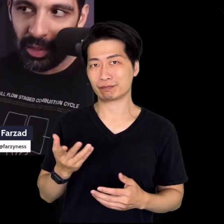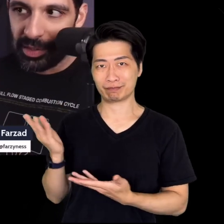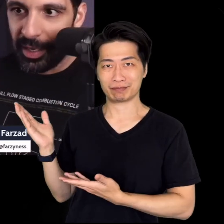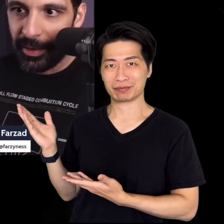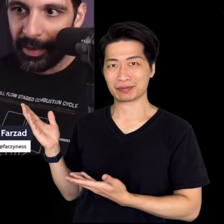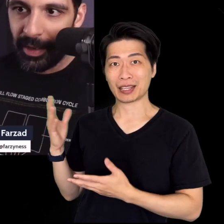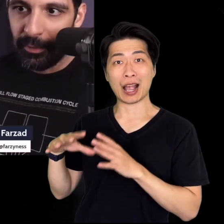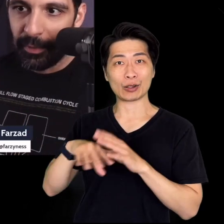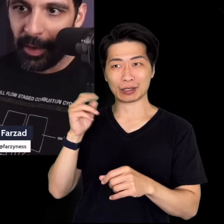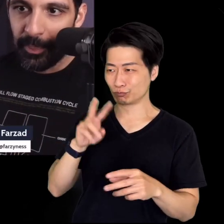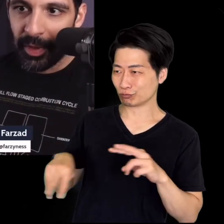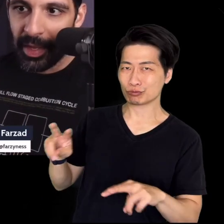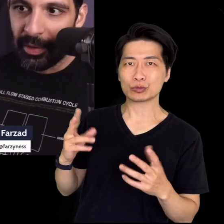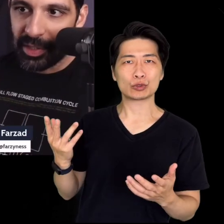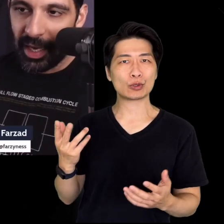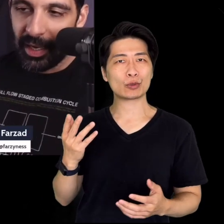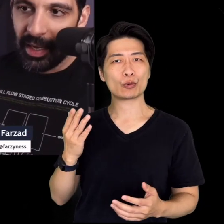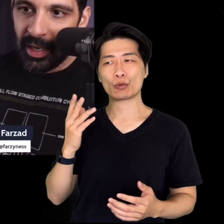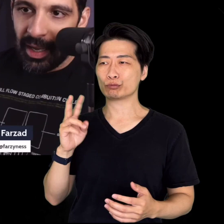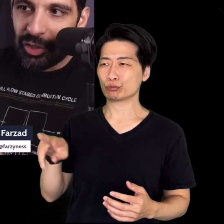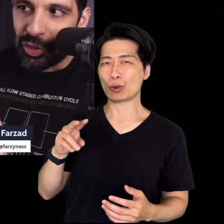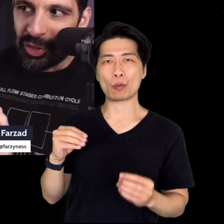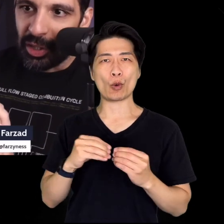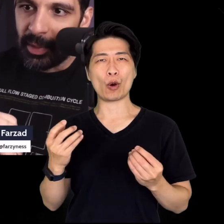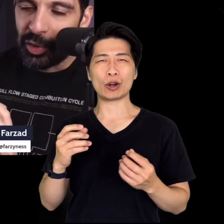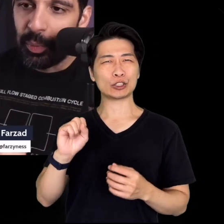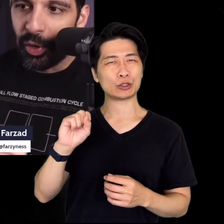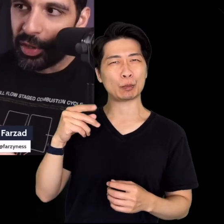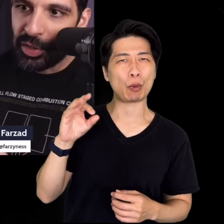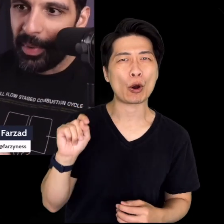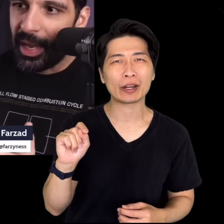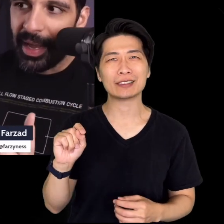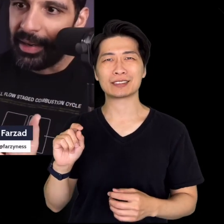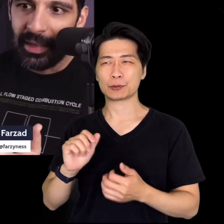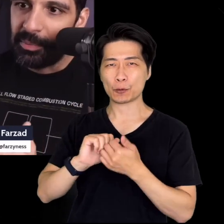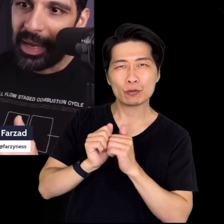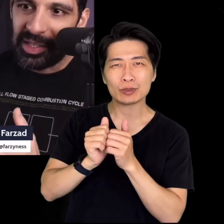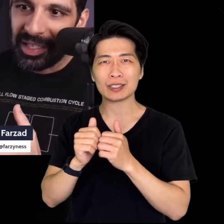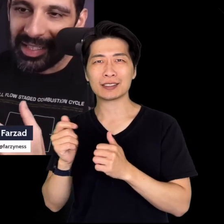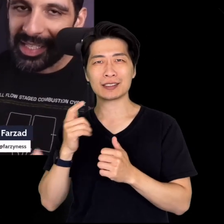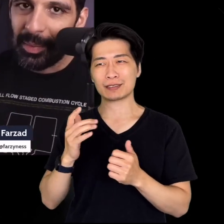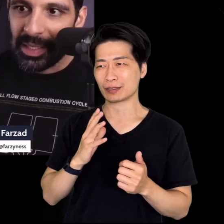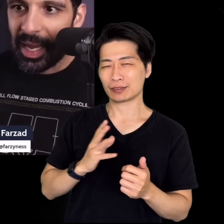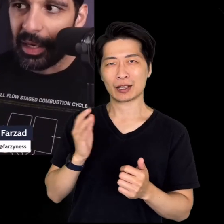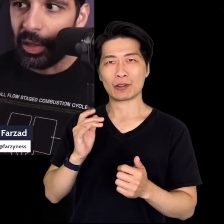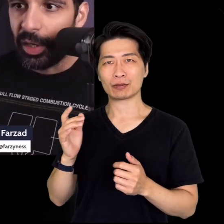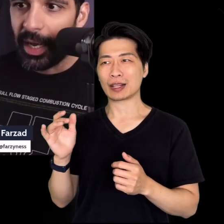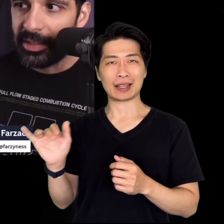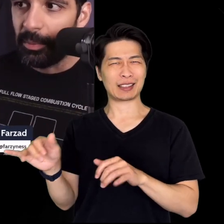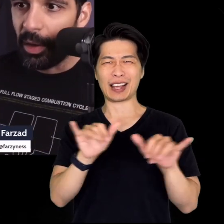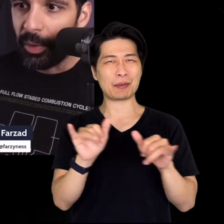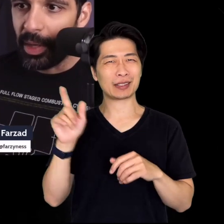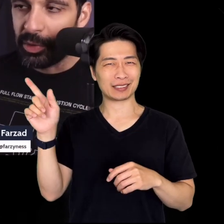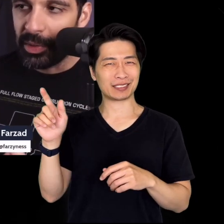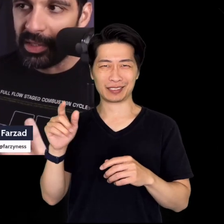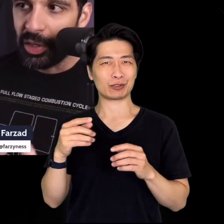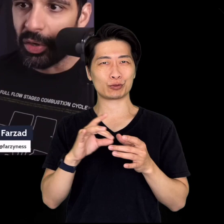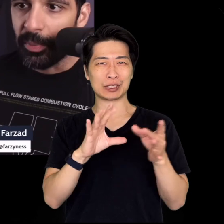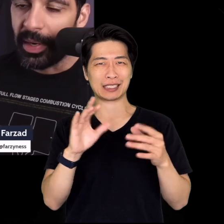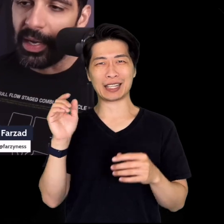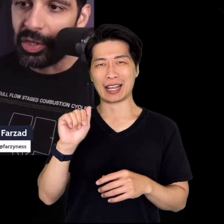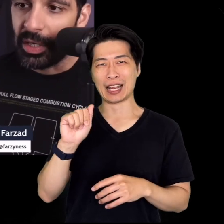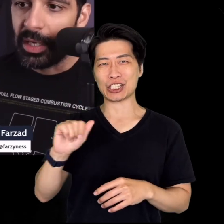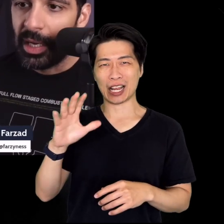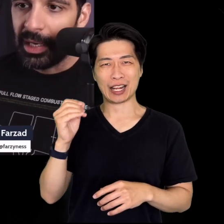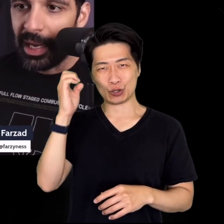that's what it looks like. From the outside, it just looks a little bit sportier to me. Again, it's basically the same exact look as the Model 3 that was released in